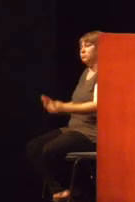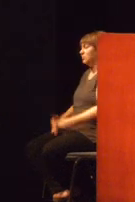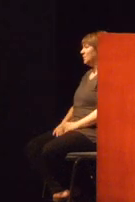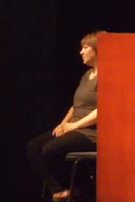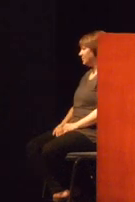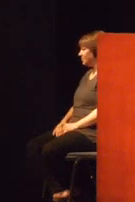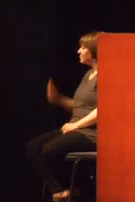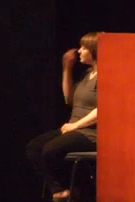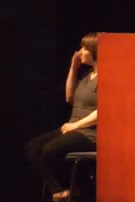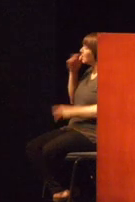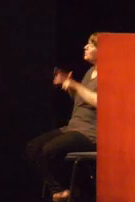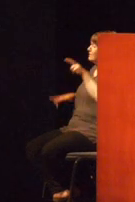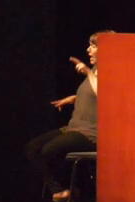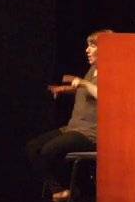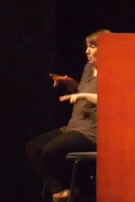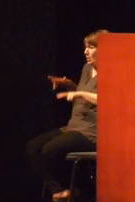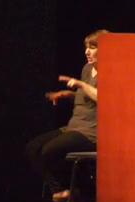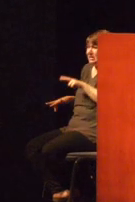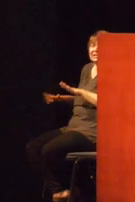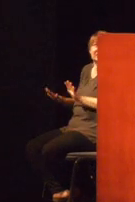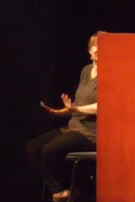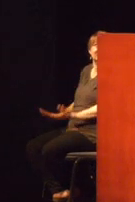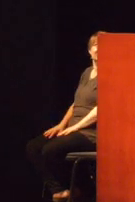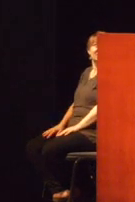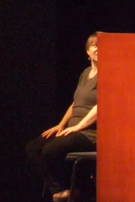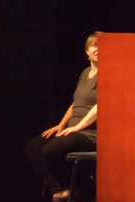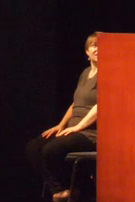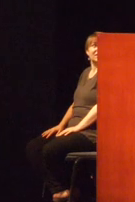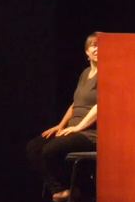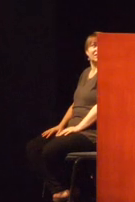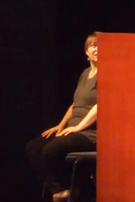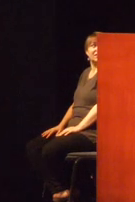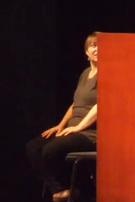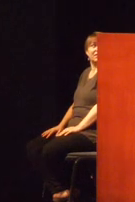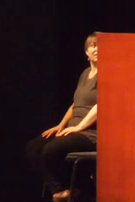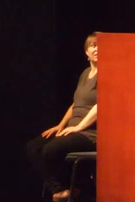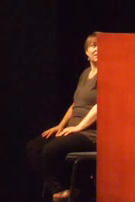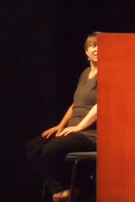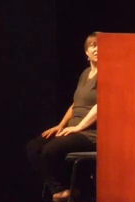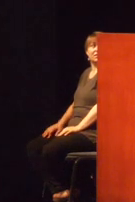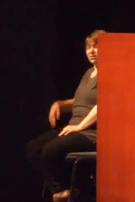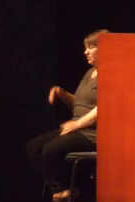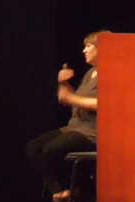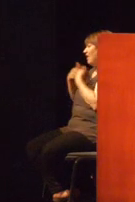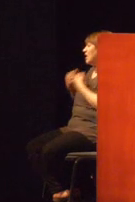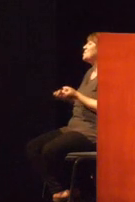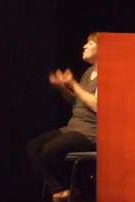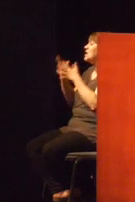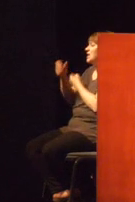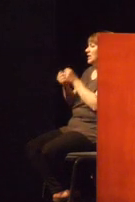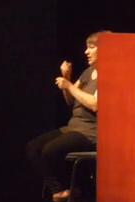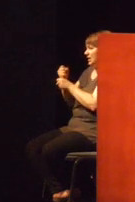I know that it's an awkward topic, because when there have been many years of my